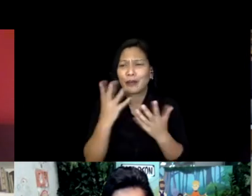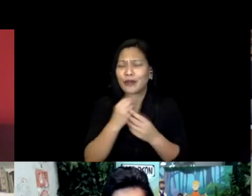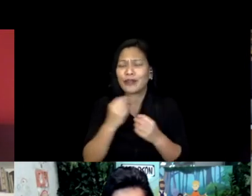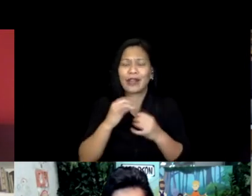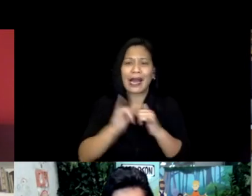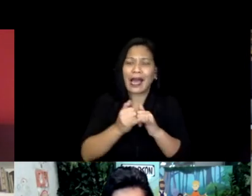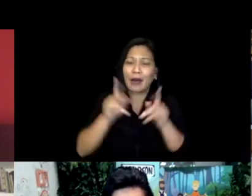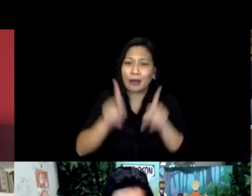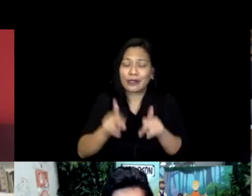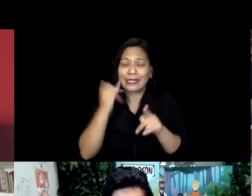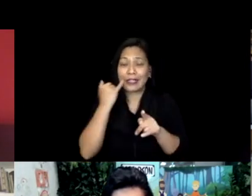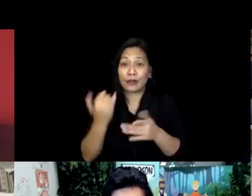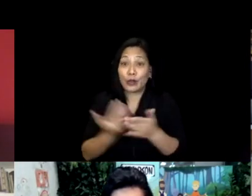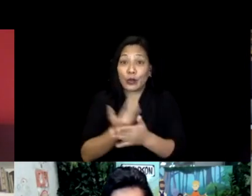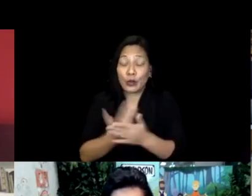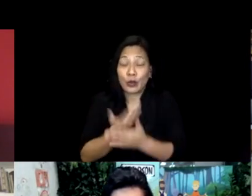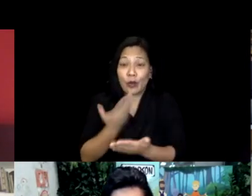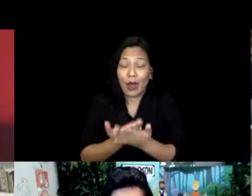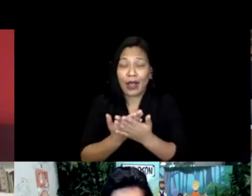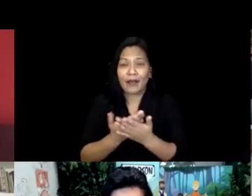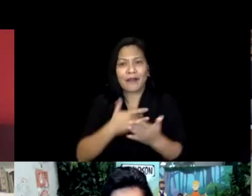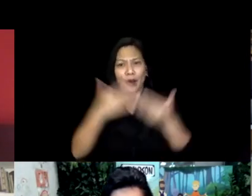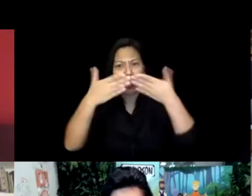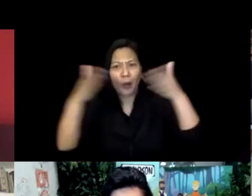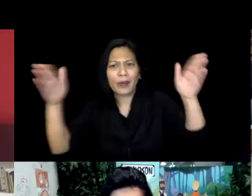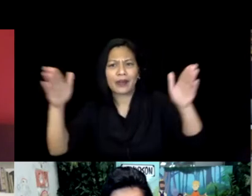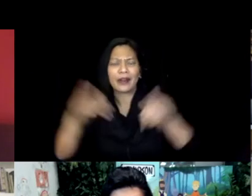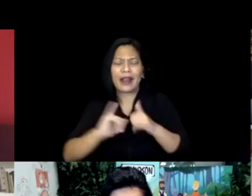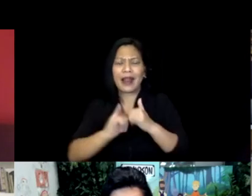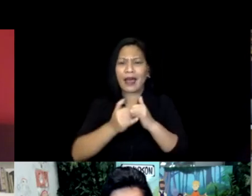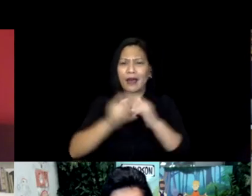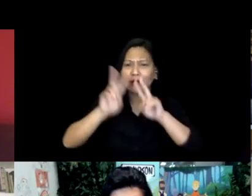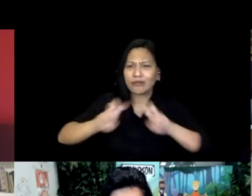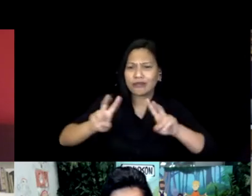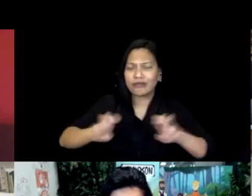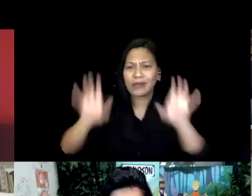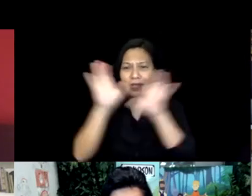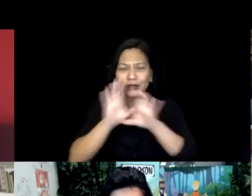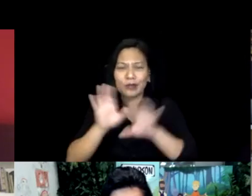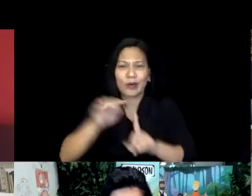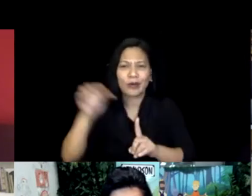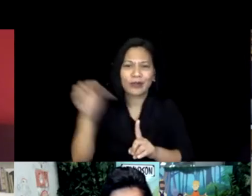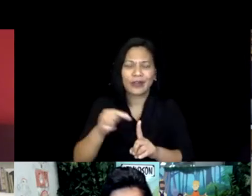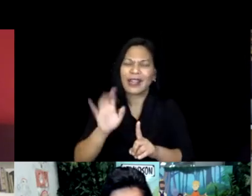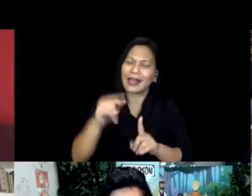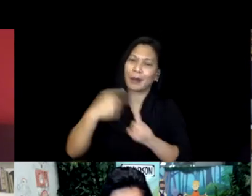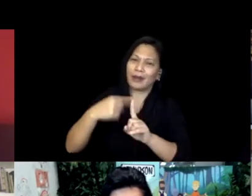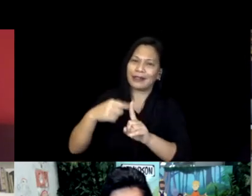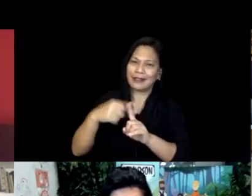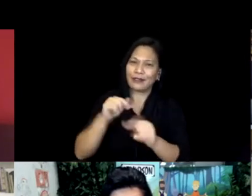and exploring that. And I think that's what resonated with this.